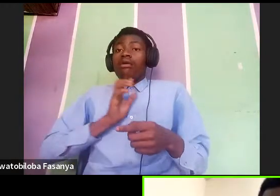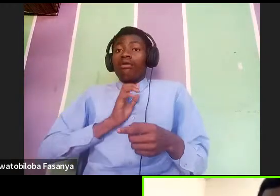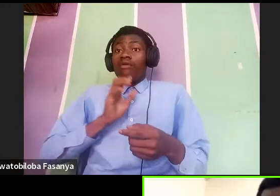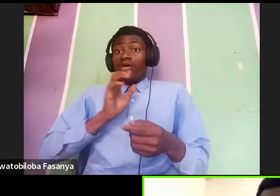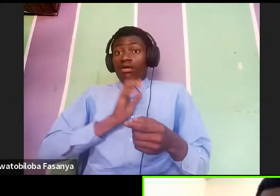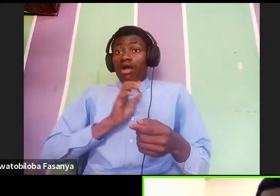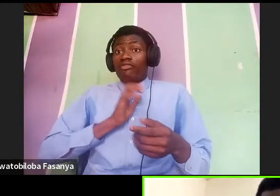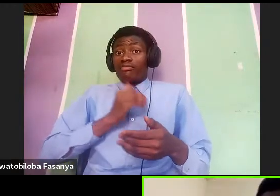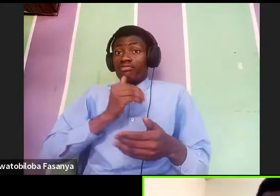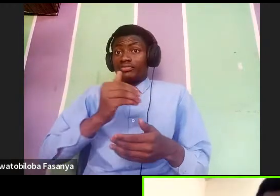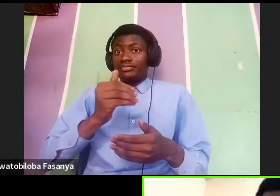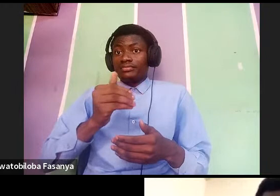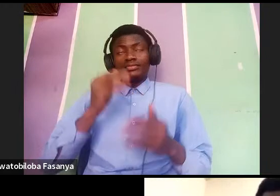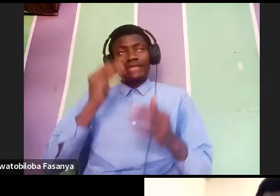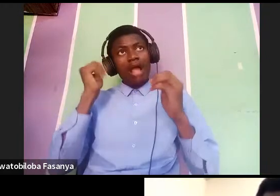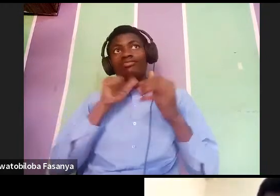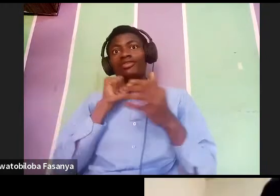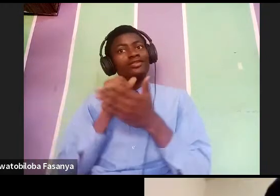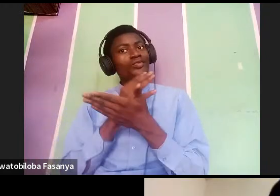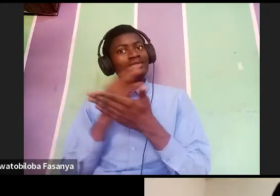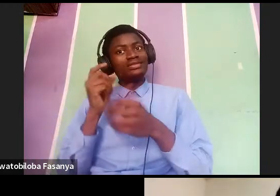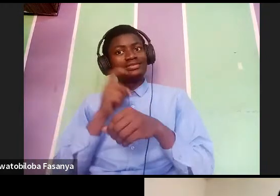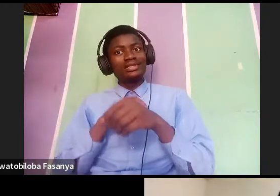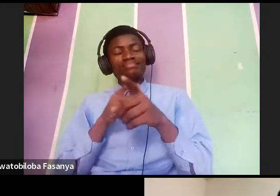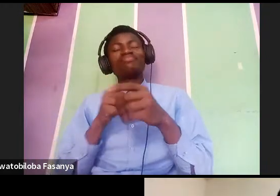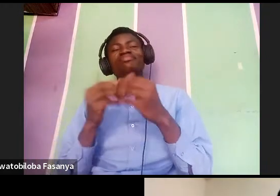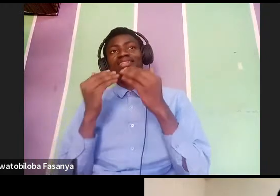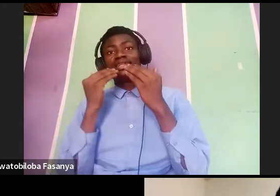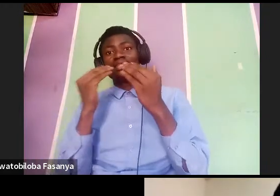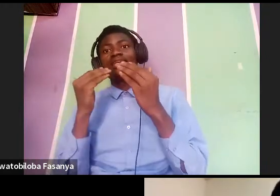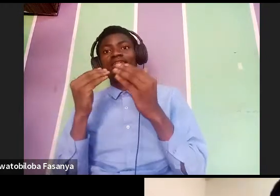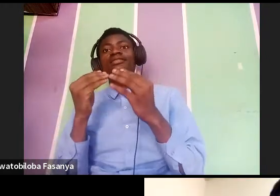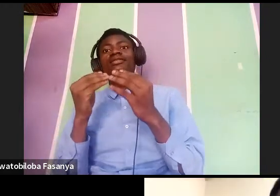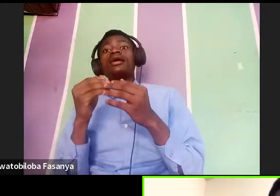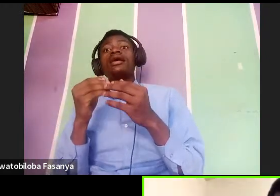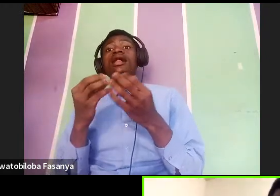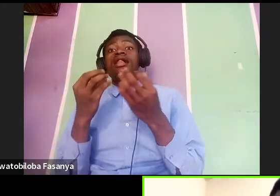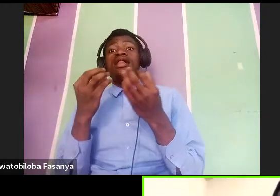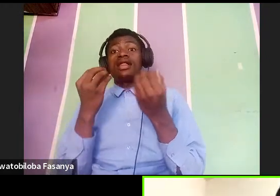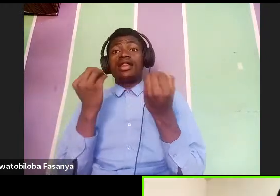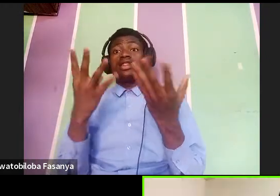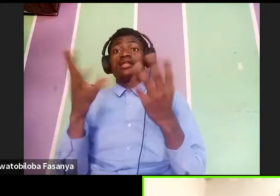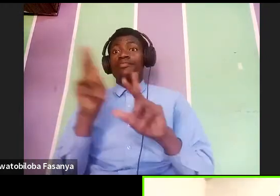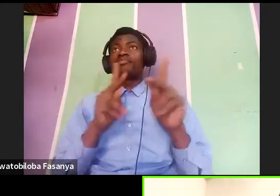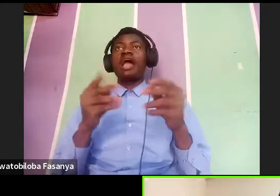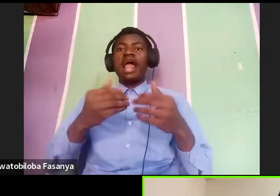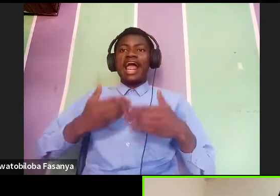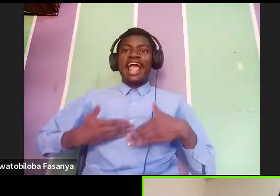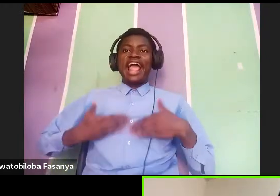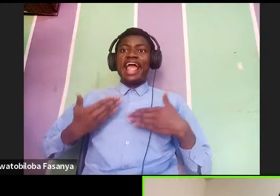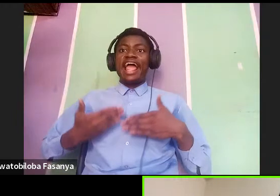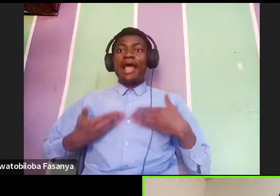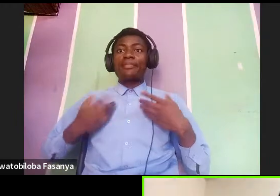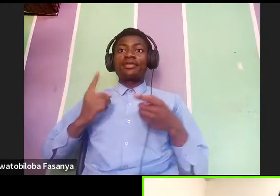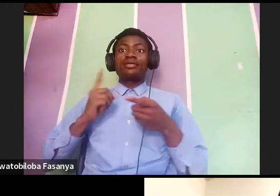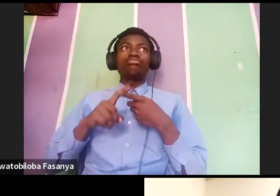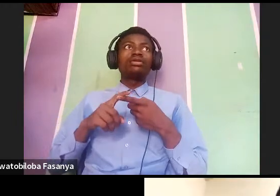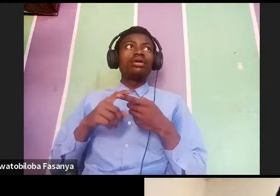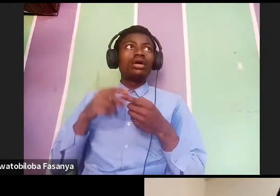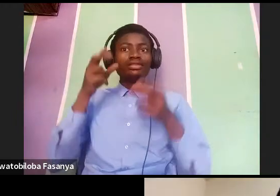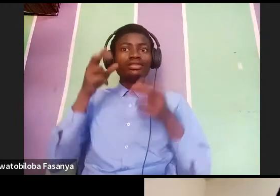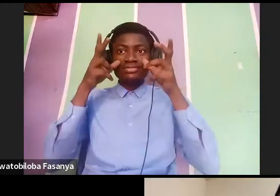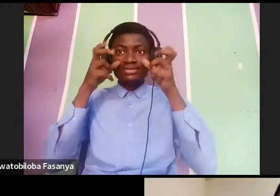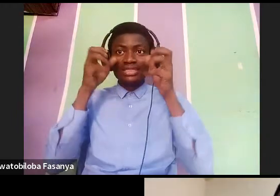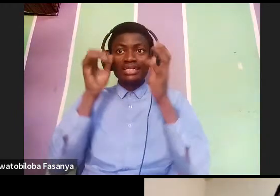not taking too long on that one. All right, thank you. So basically, I think a lot of people are happy to hear that. Yeah. I thank God that you mentioned the by yourself. So I